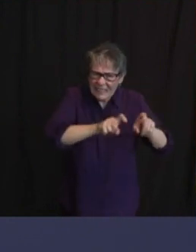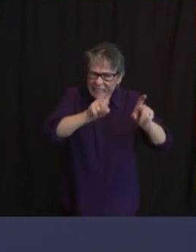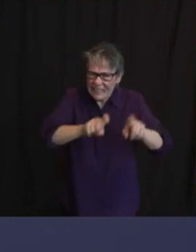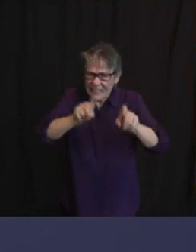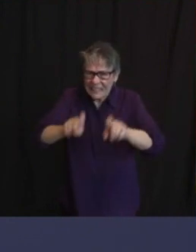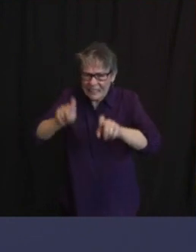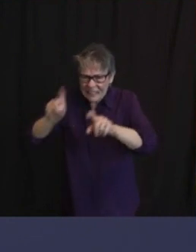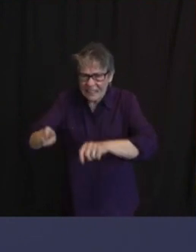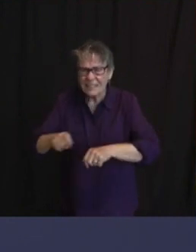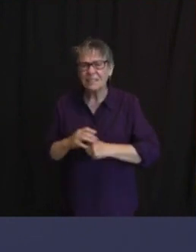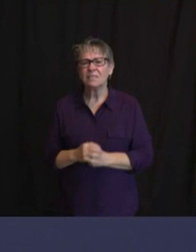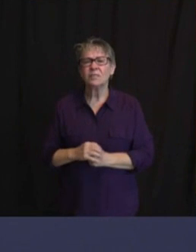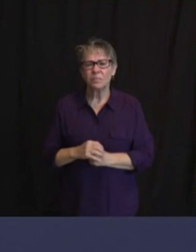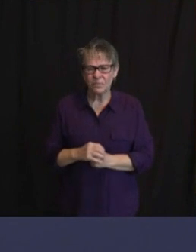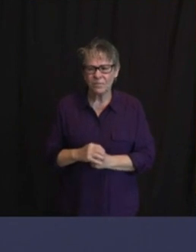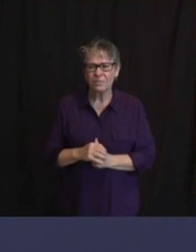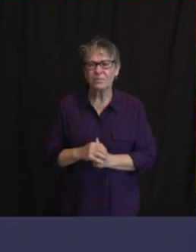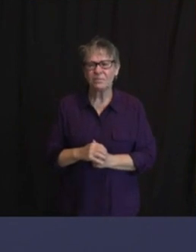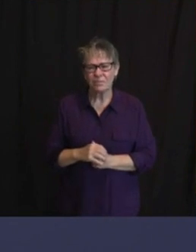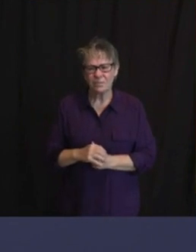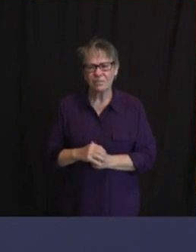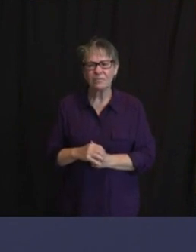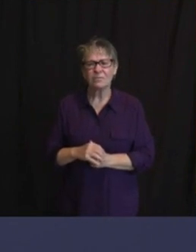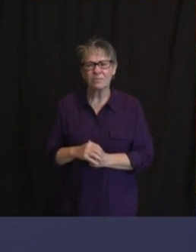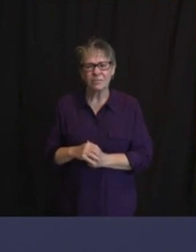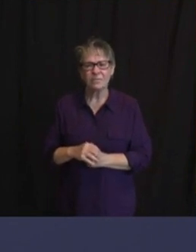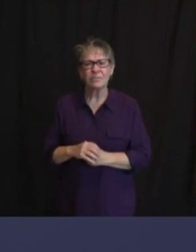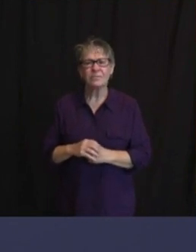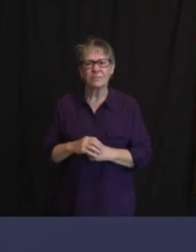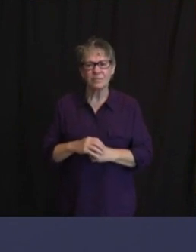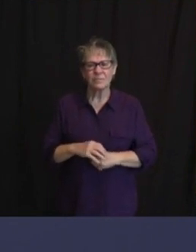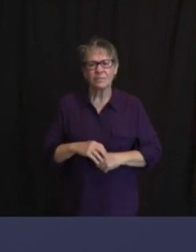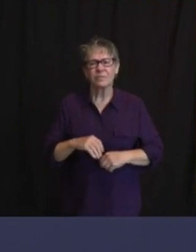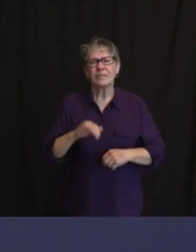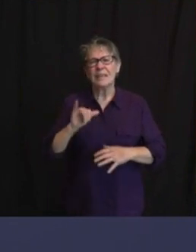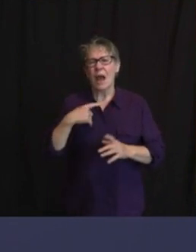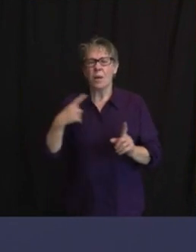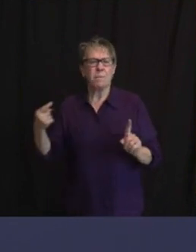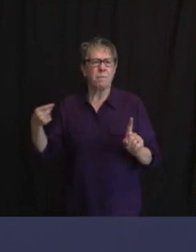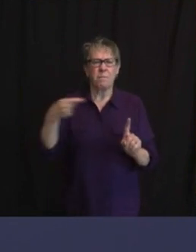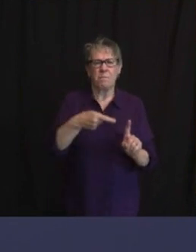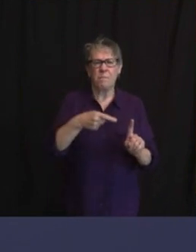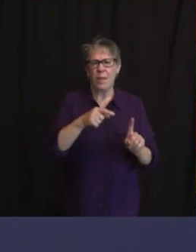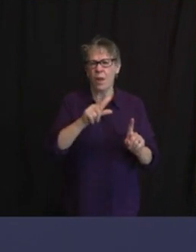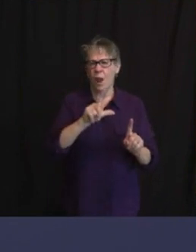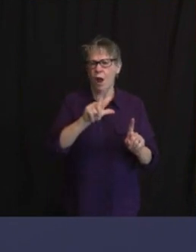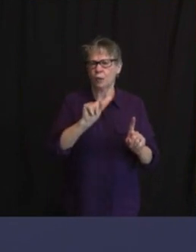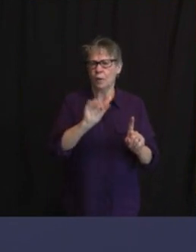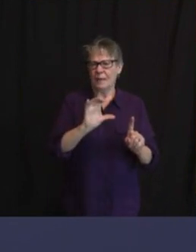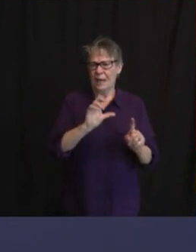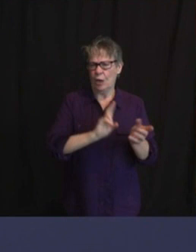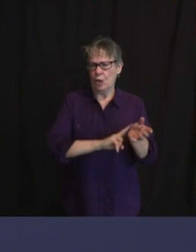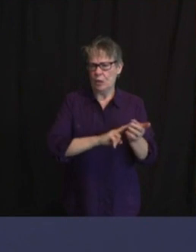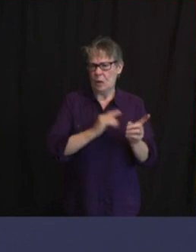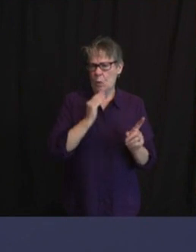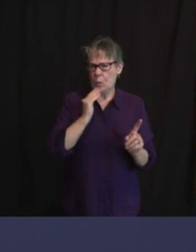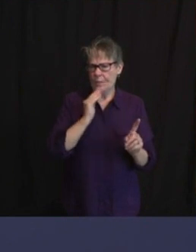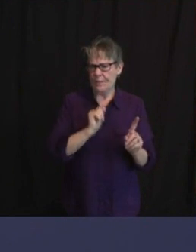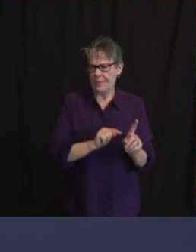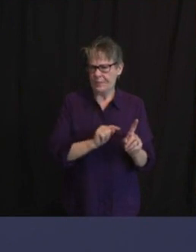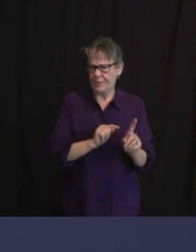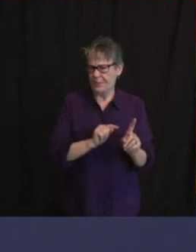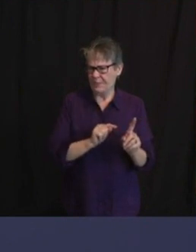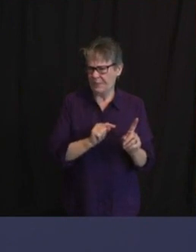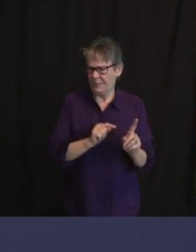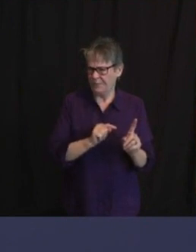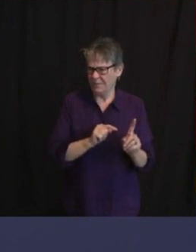all-in effort on long-term care. I think I could speak for Judy and myself. We have no less an objective. This is